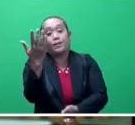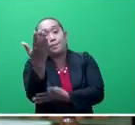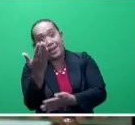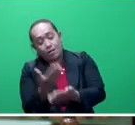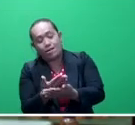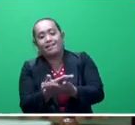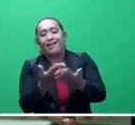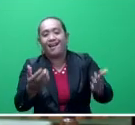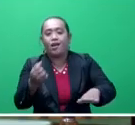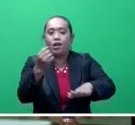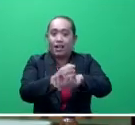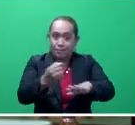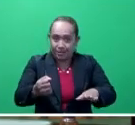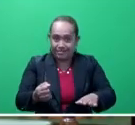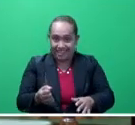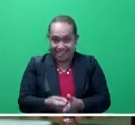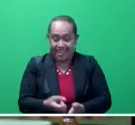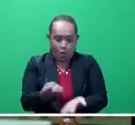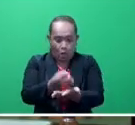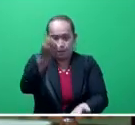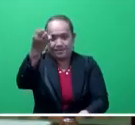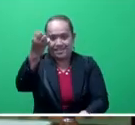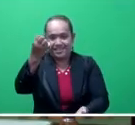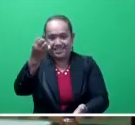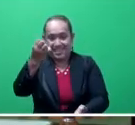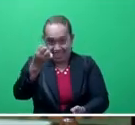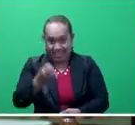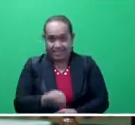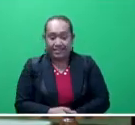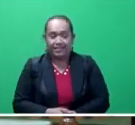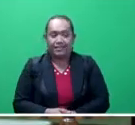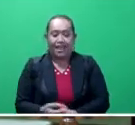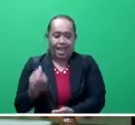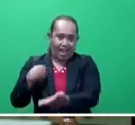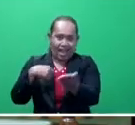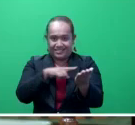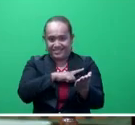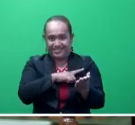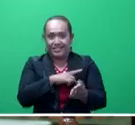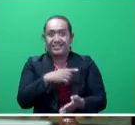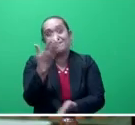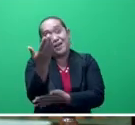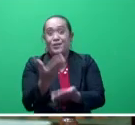restored within 6 months, and that depends on more of us being